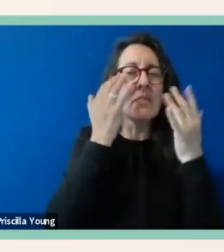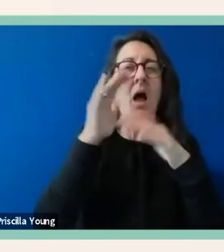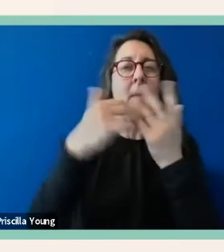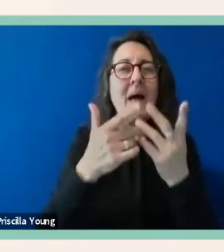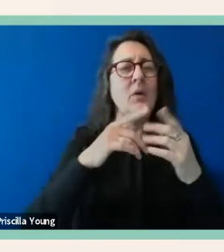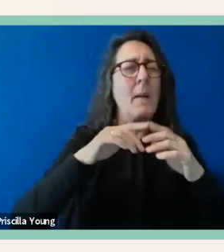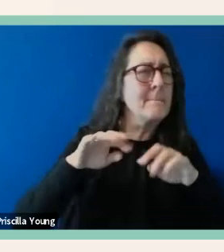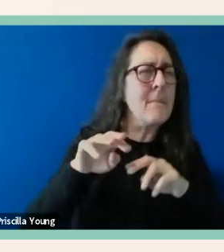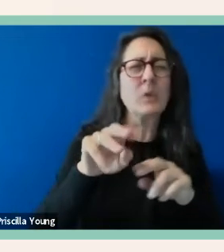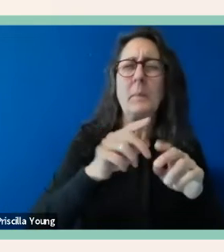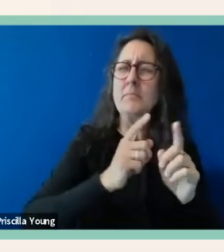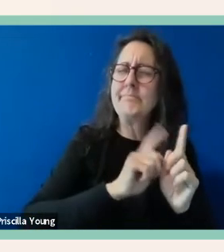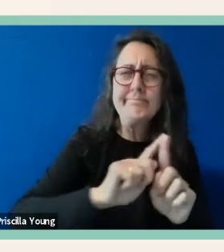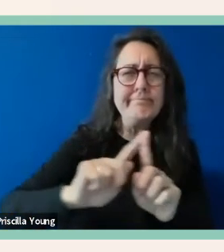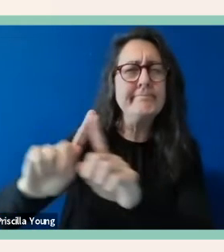of